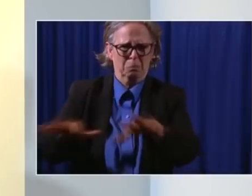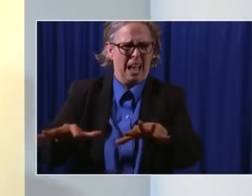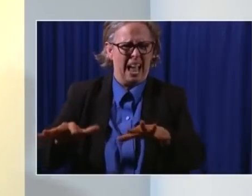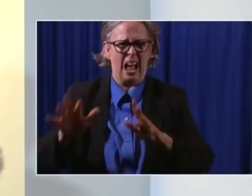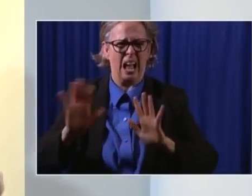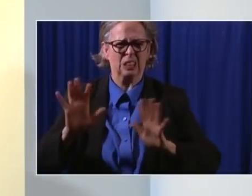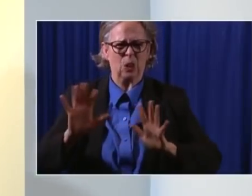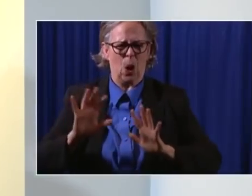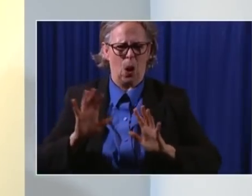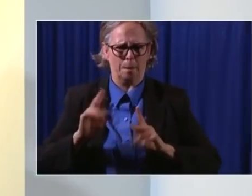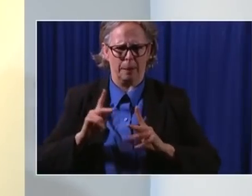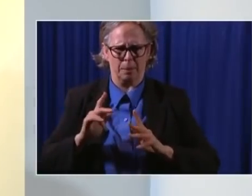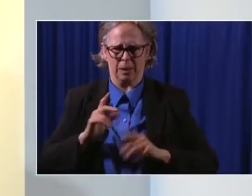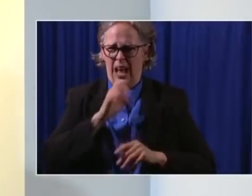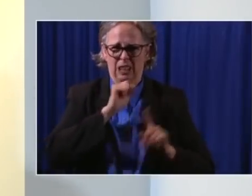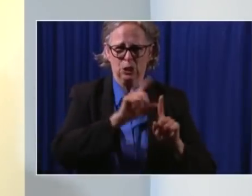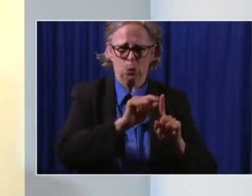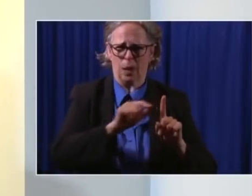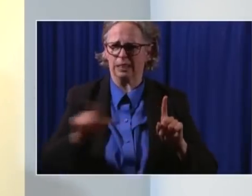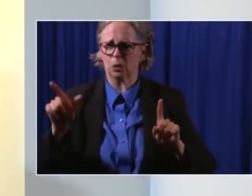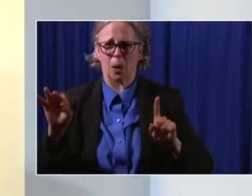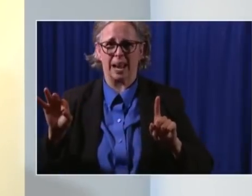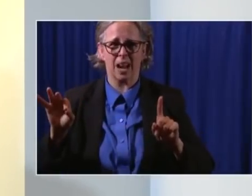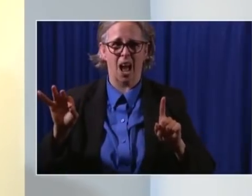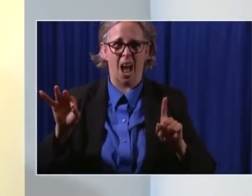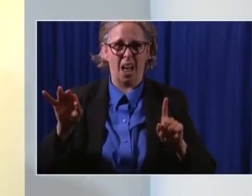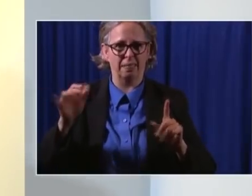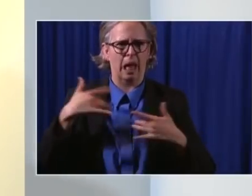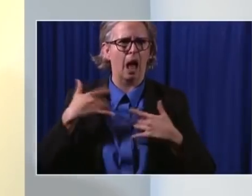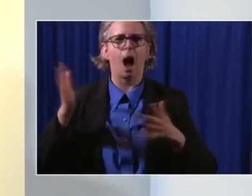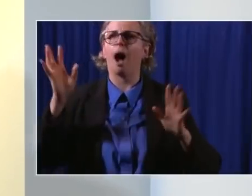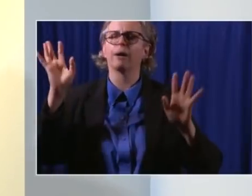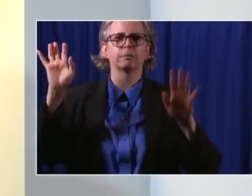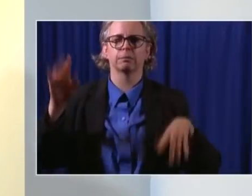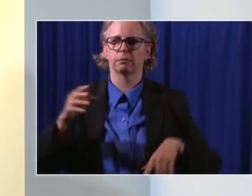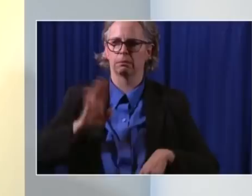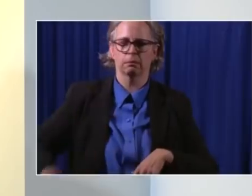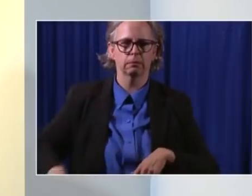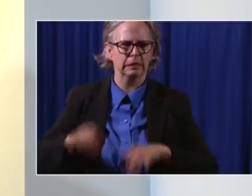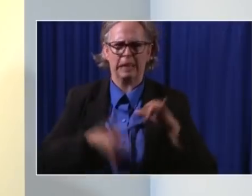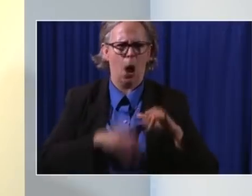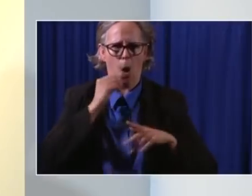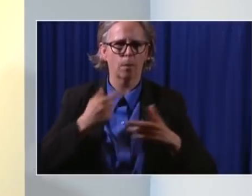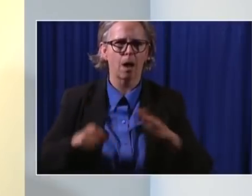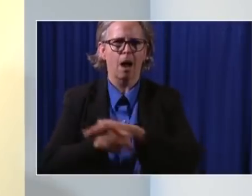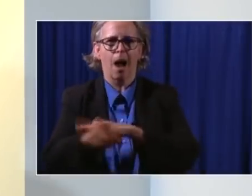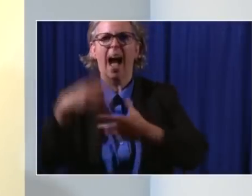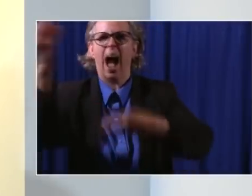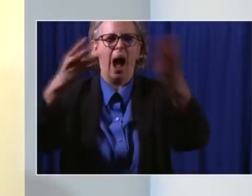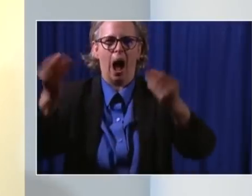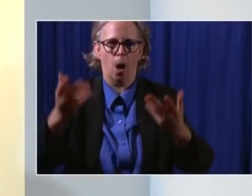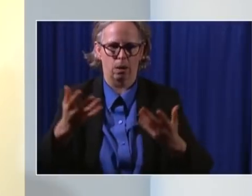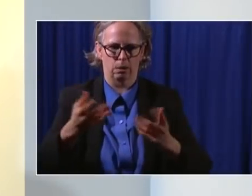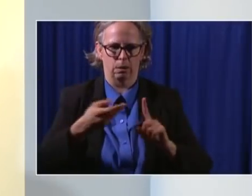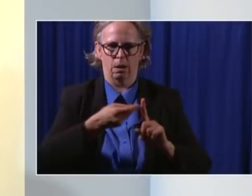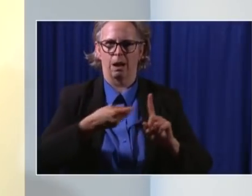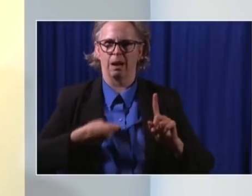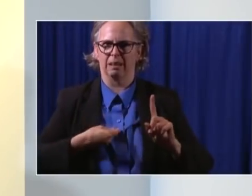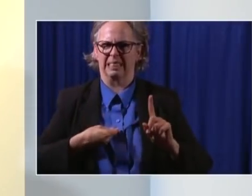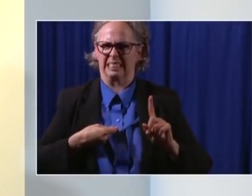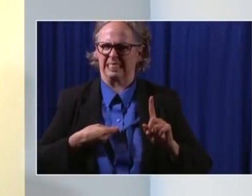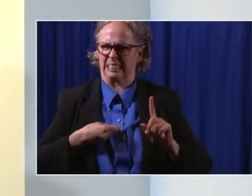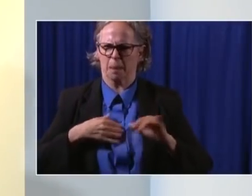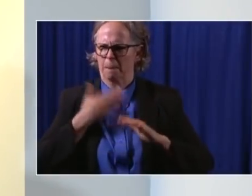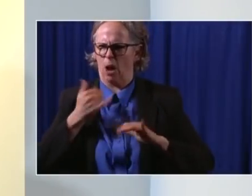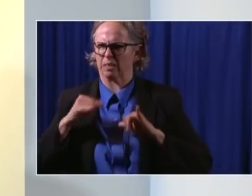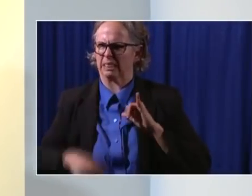group. We know that they've been out doing a lot of things. They could be asymptomatic. Maybe we ought to rethink what we're going to do. That's what we hope people will use it for,